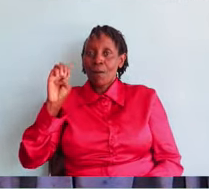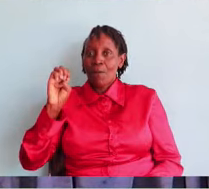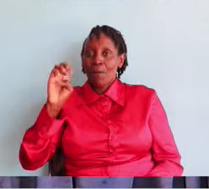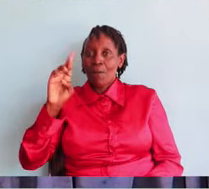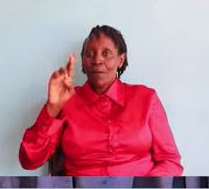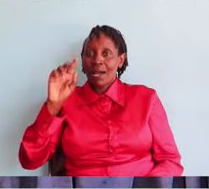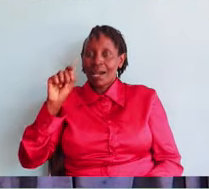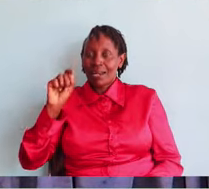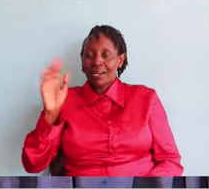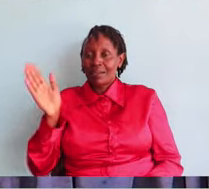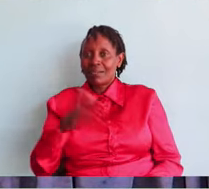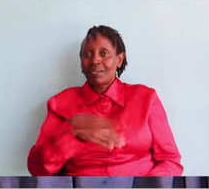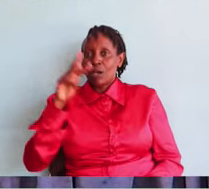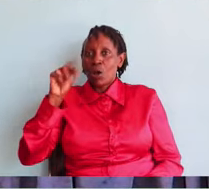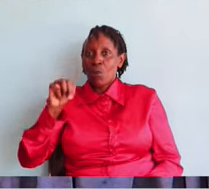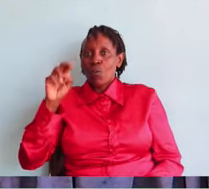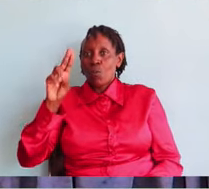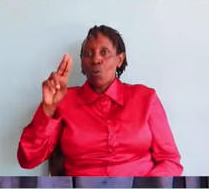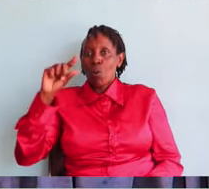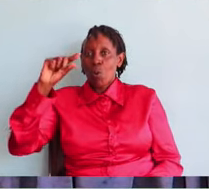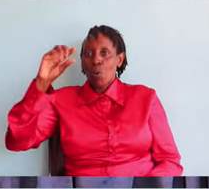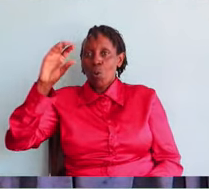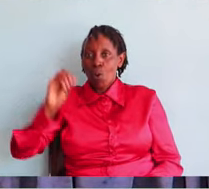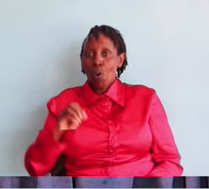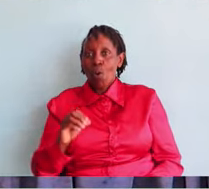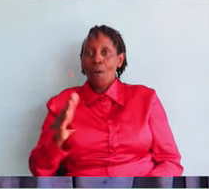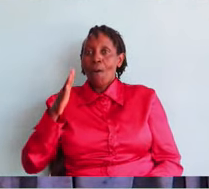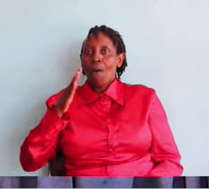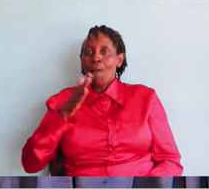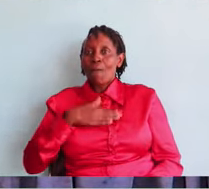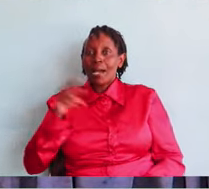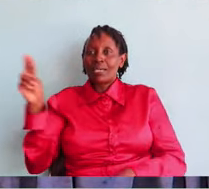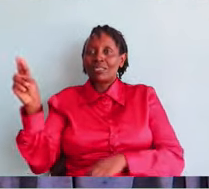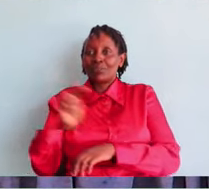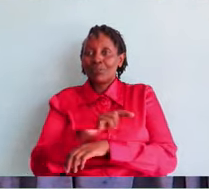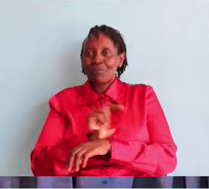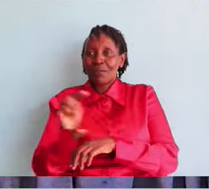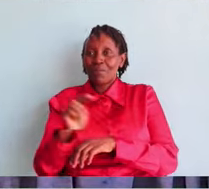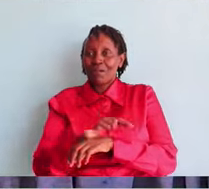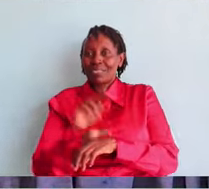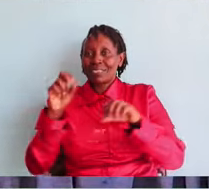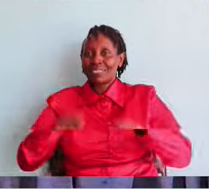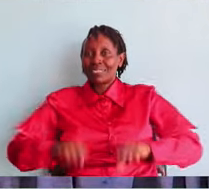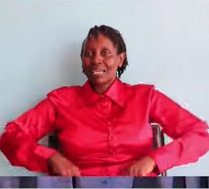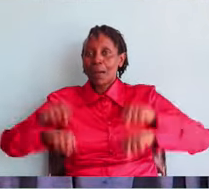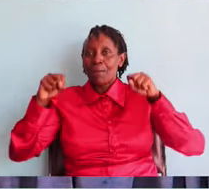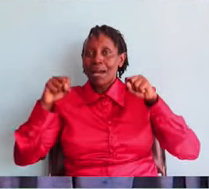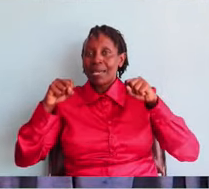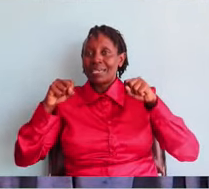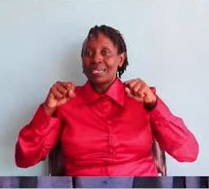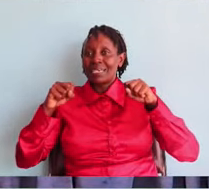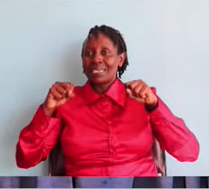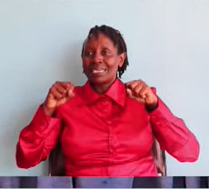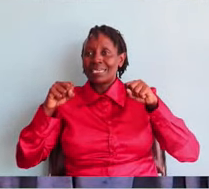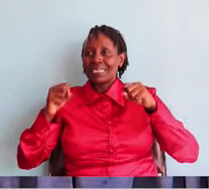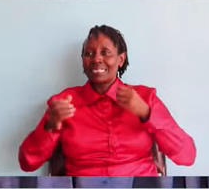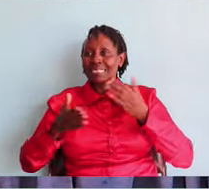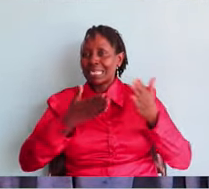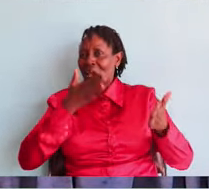say about my supervisor and my chairman is, you know, he served at the highest levels